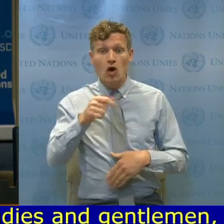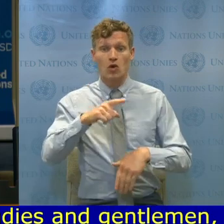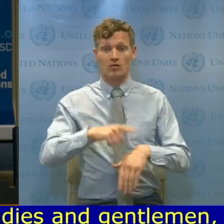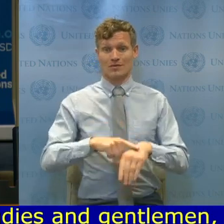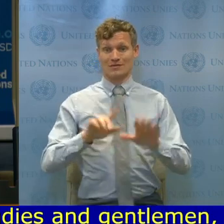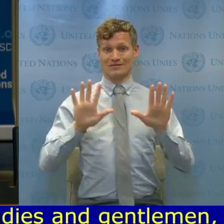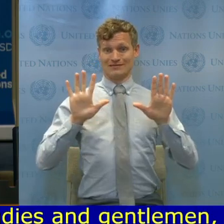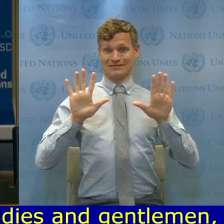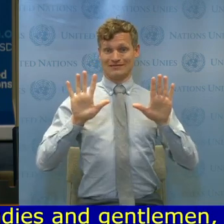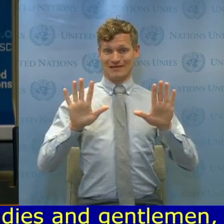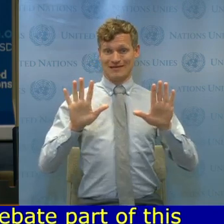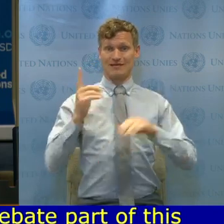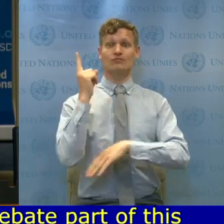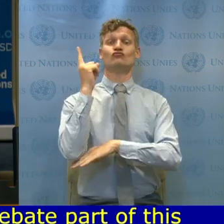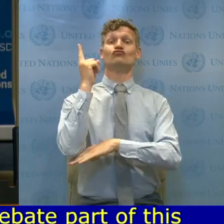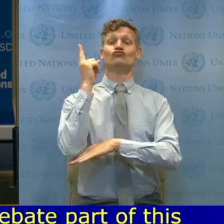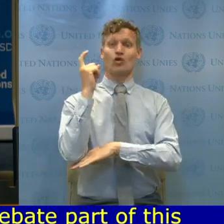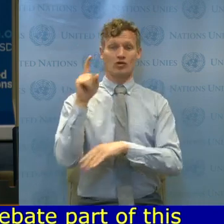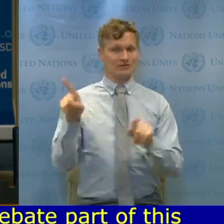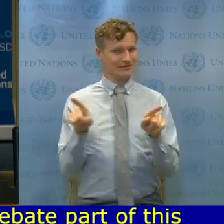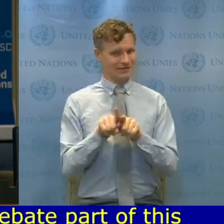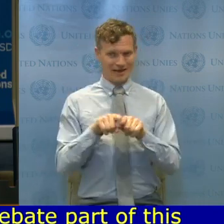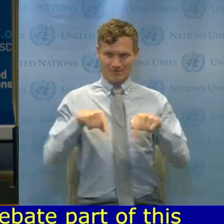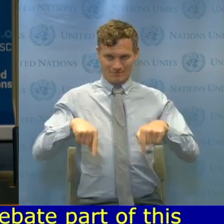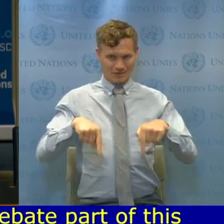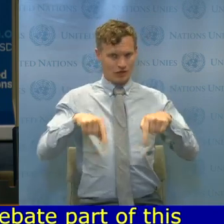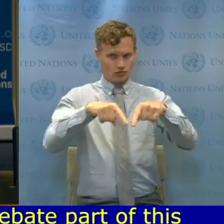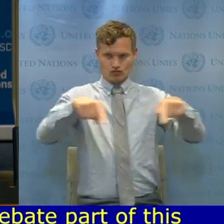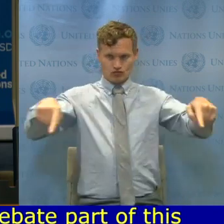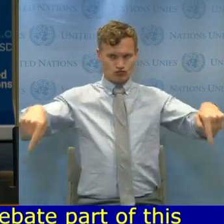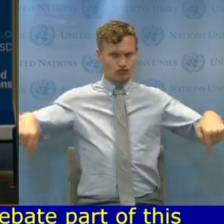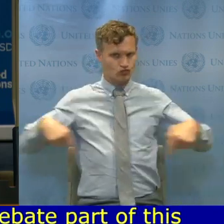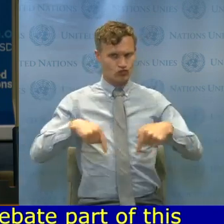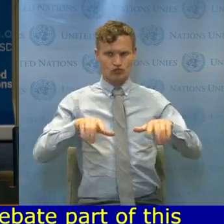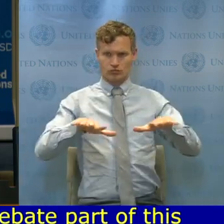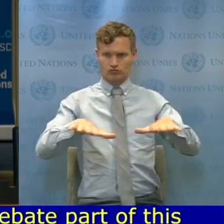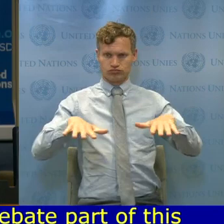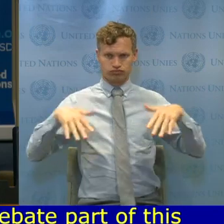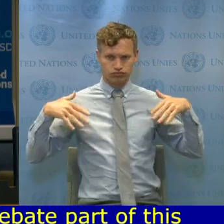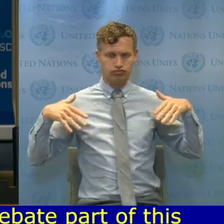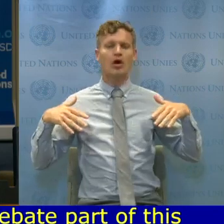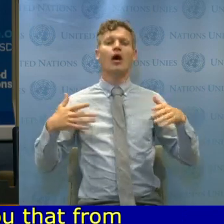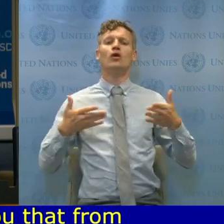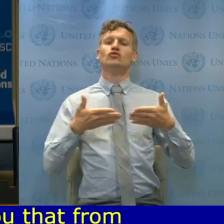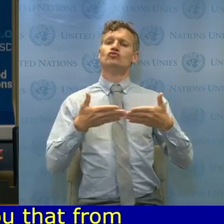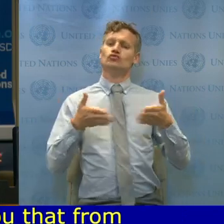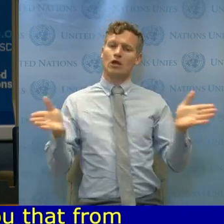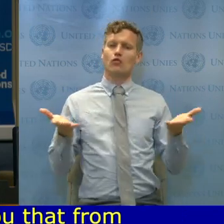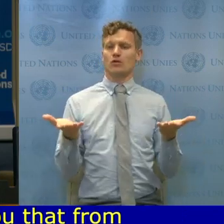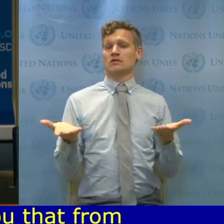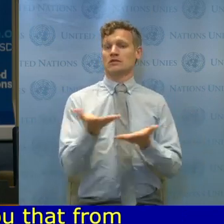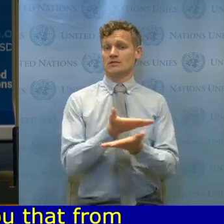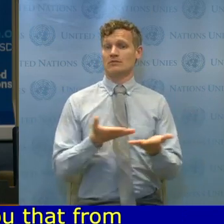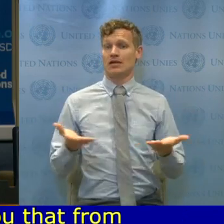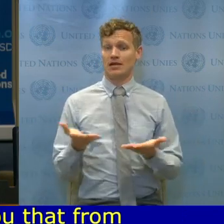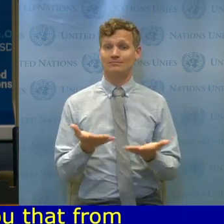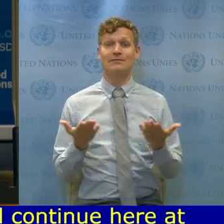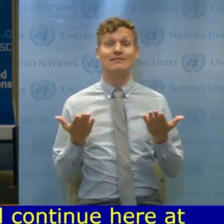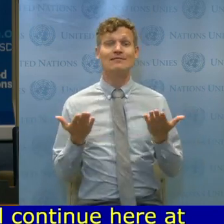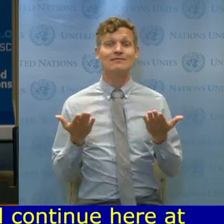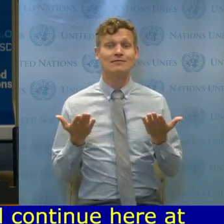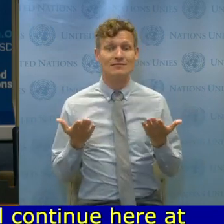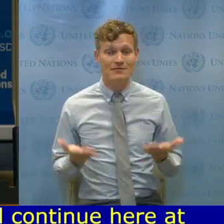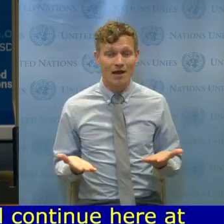continue in the same, here at the same conference room, the general debate. And now we will recess in